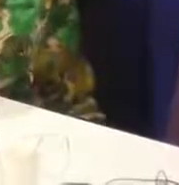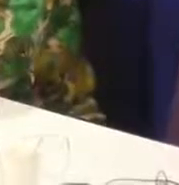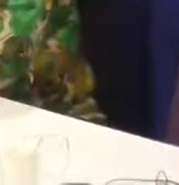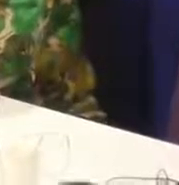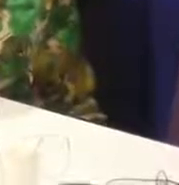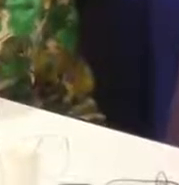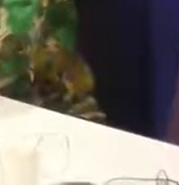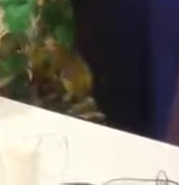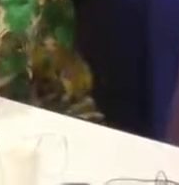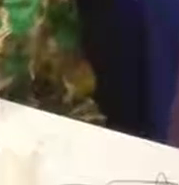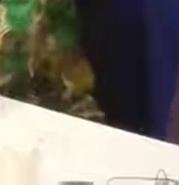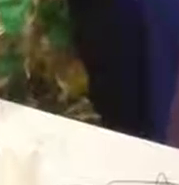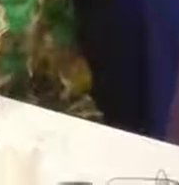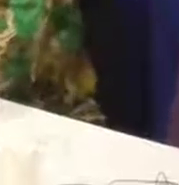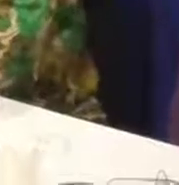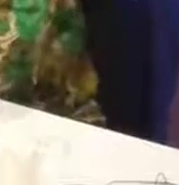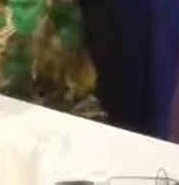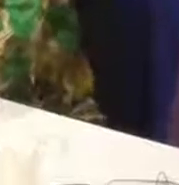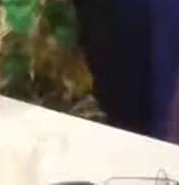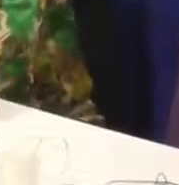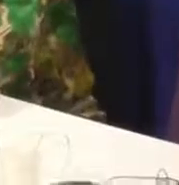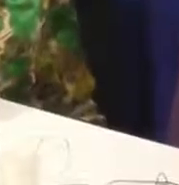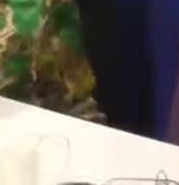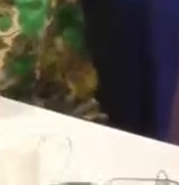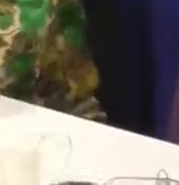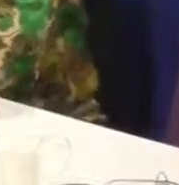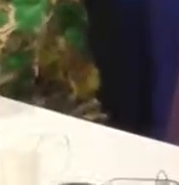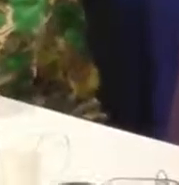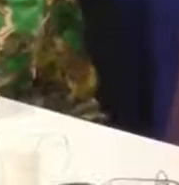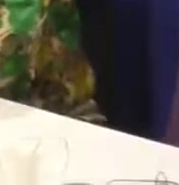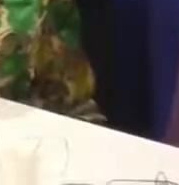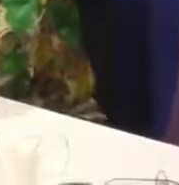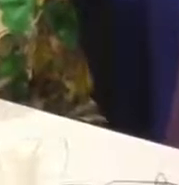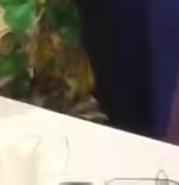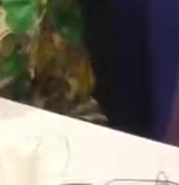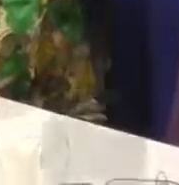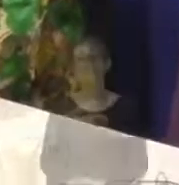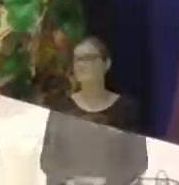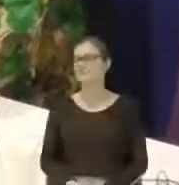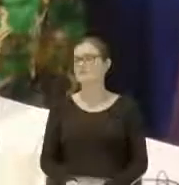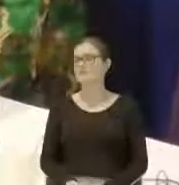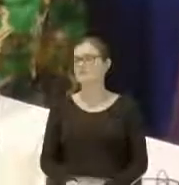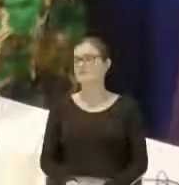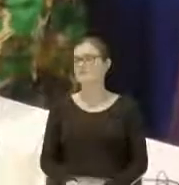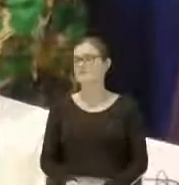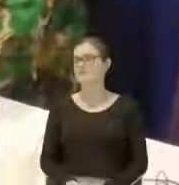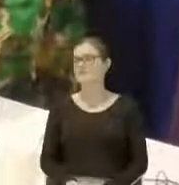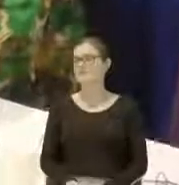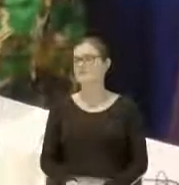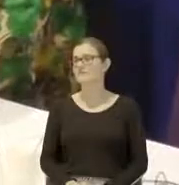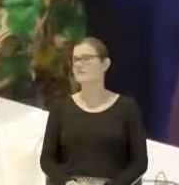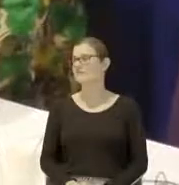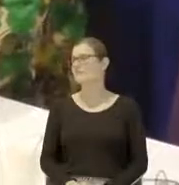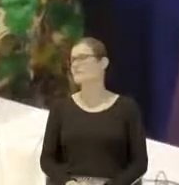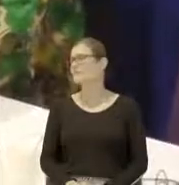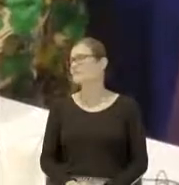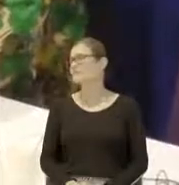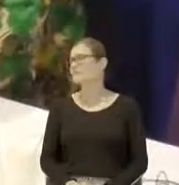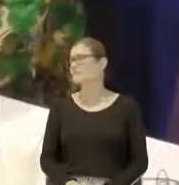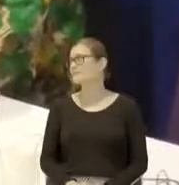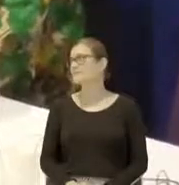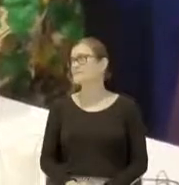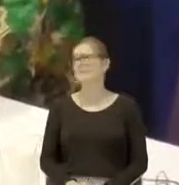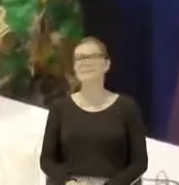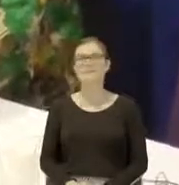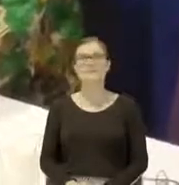to step back, slow down, because the urgency is so much. We also need to work harder, and I